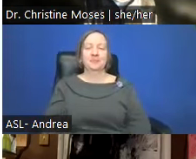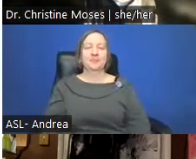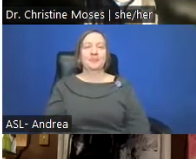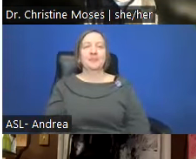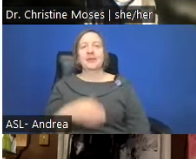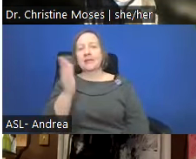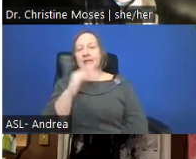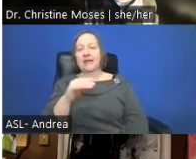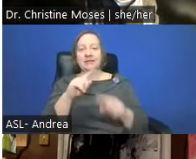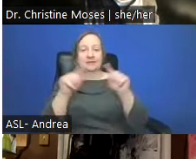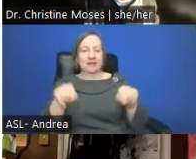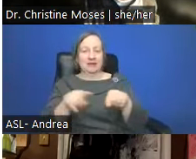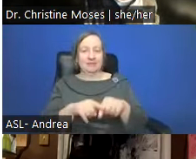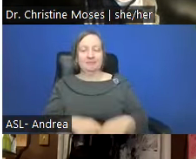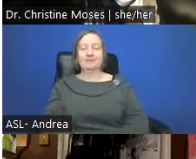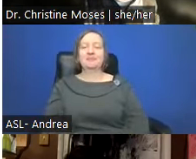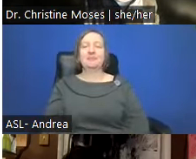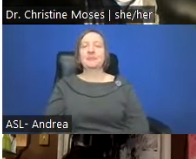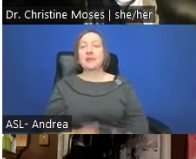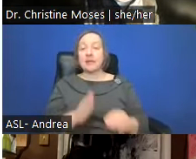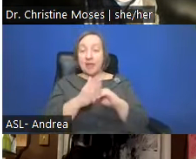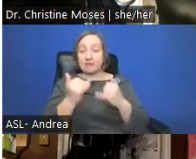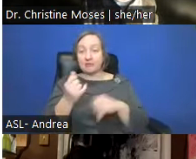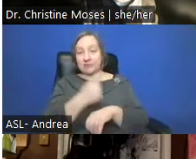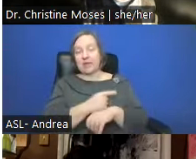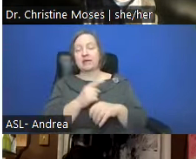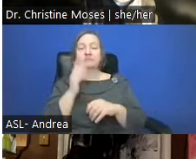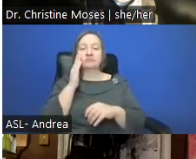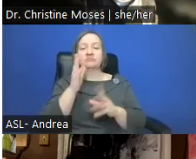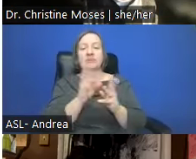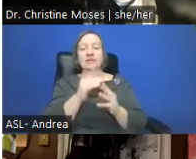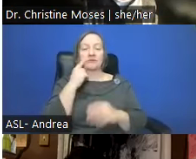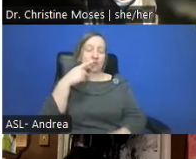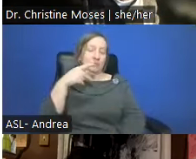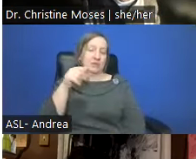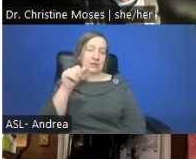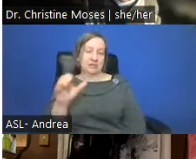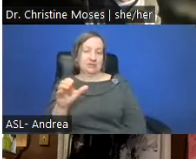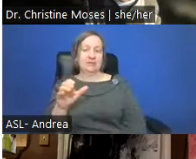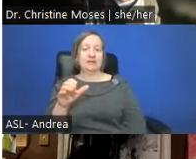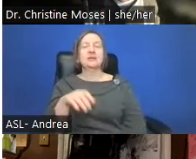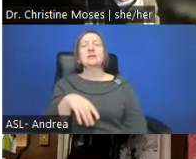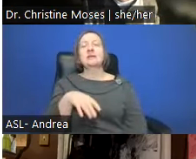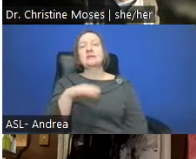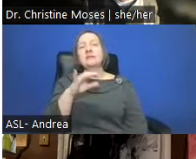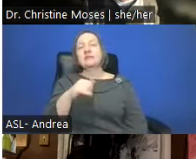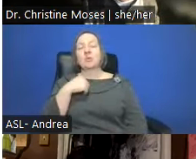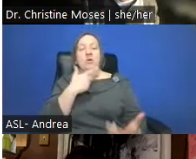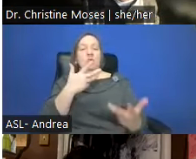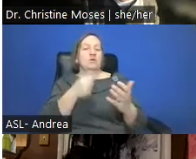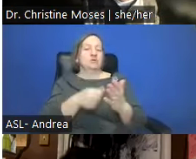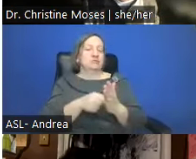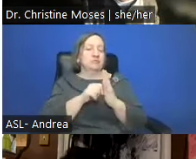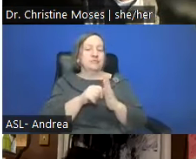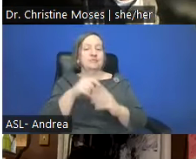Next slide, thank you. Following today, here are the upcoming meetings of the PAC of the Police Accountability Commission. Specifically, we'd like to highlight the